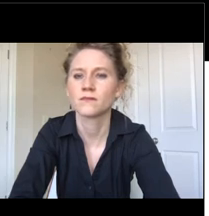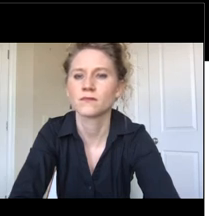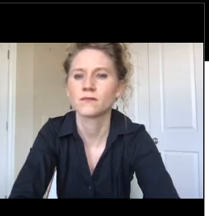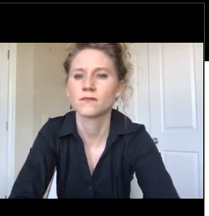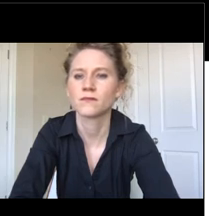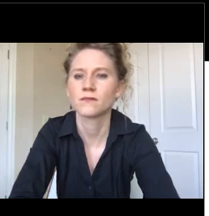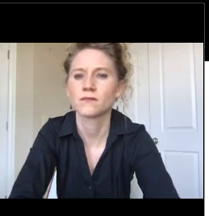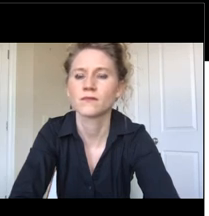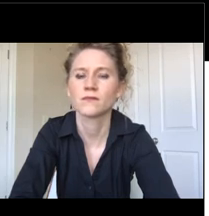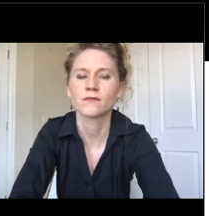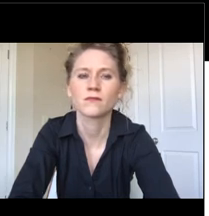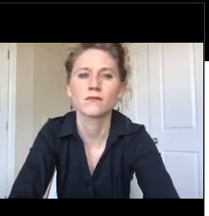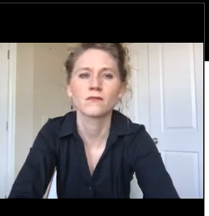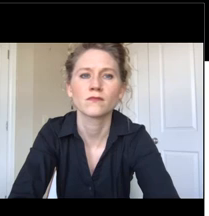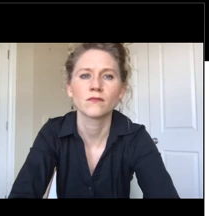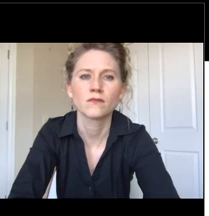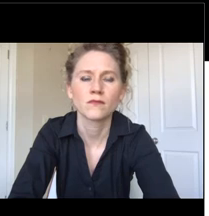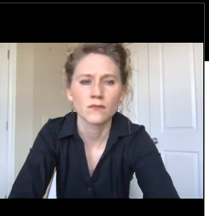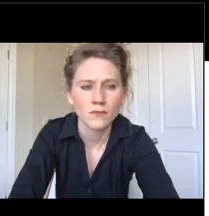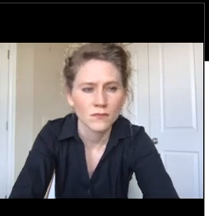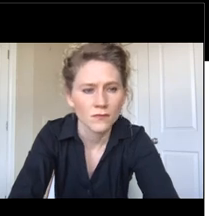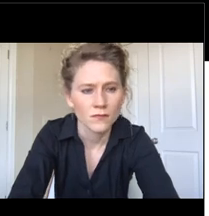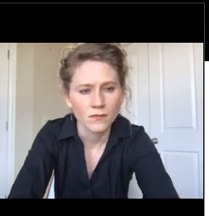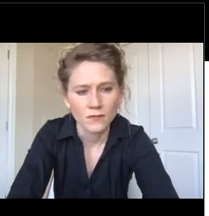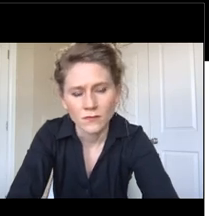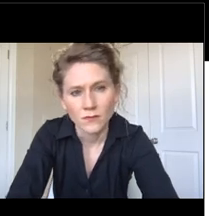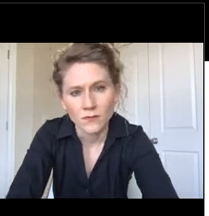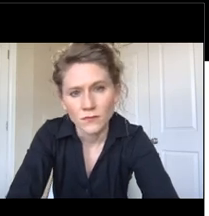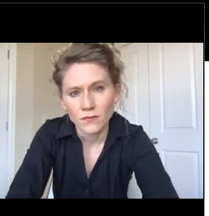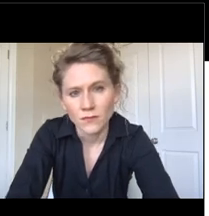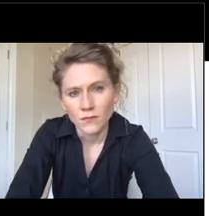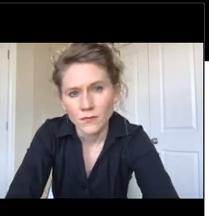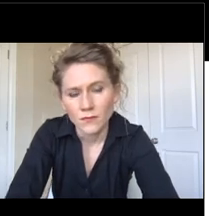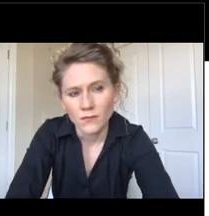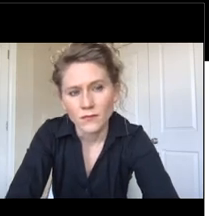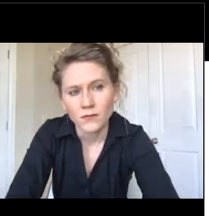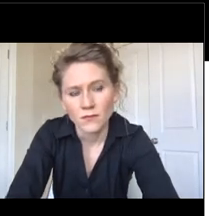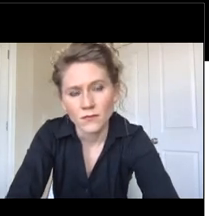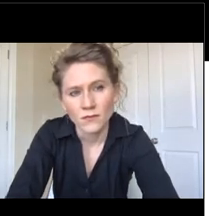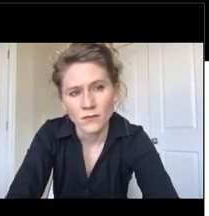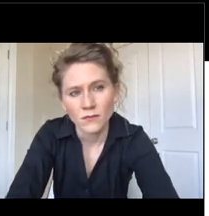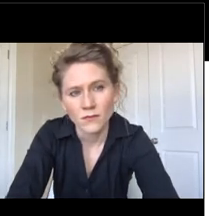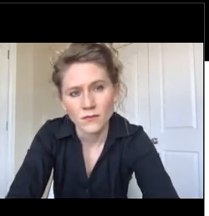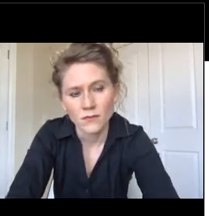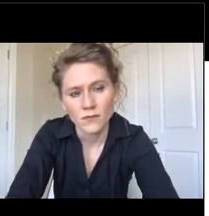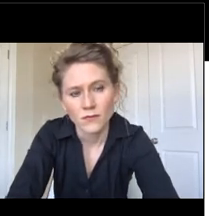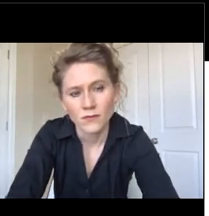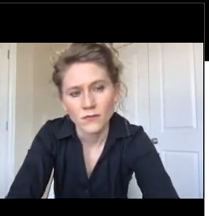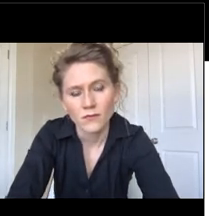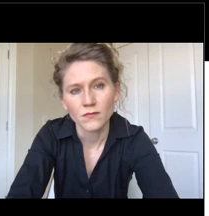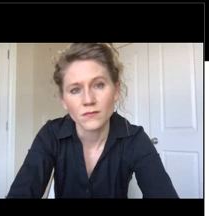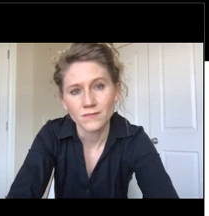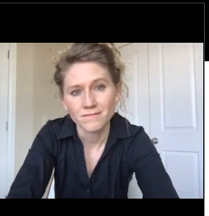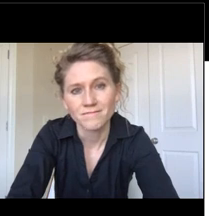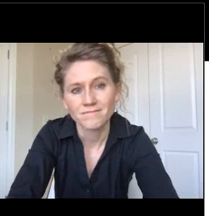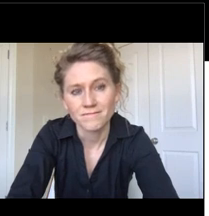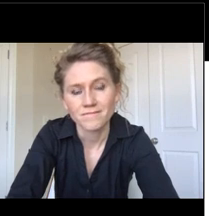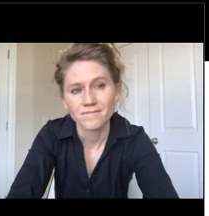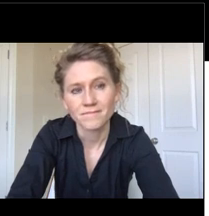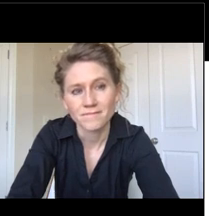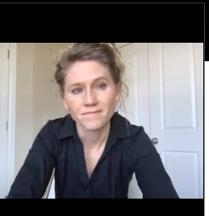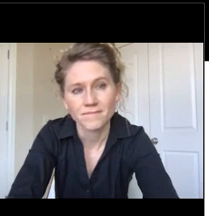little over $6 million total. And we did a type 2 microsurface on our arterials and got a third of them covered up in that year